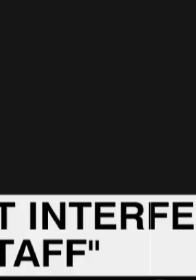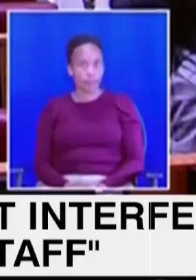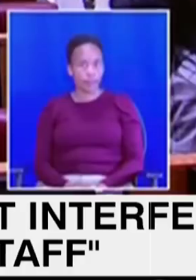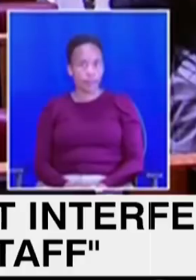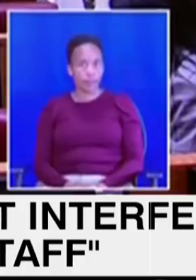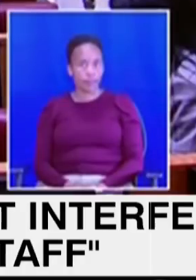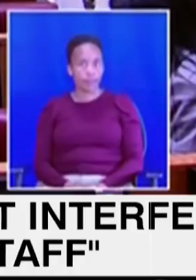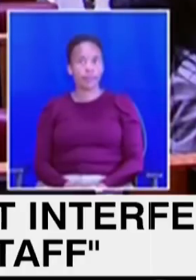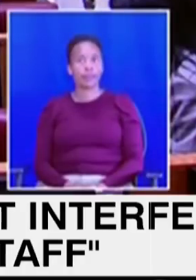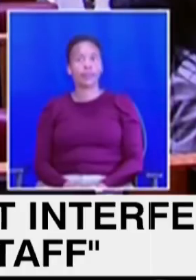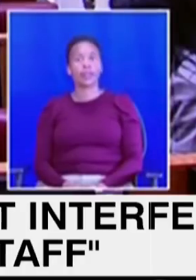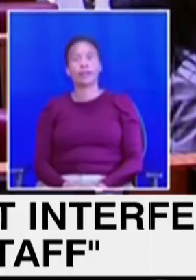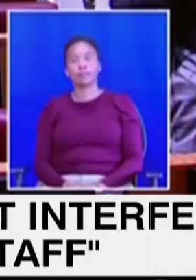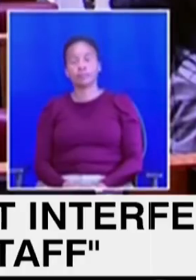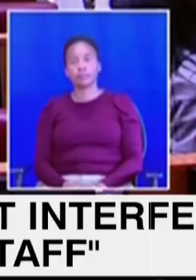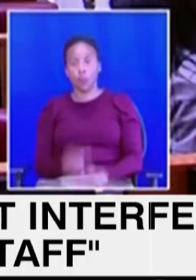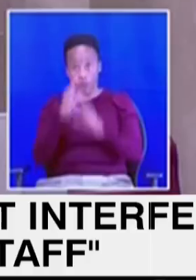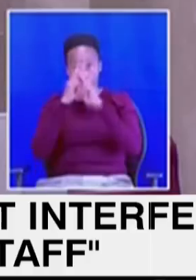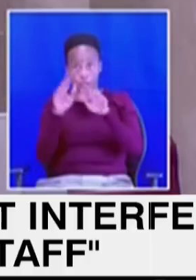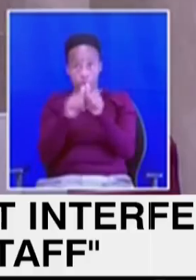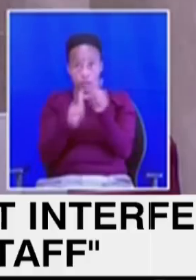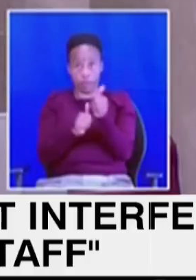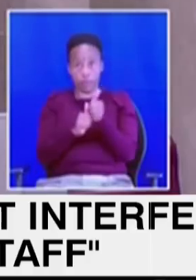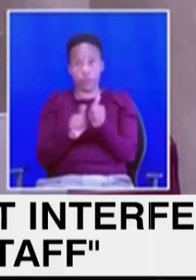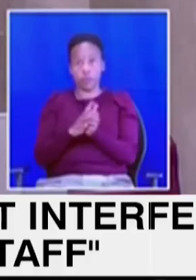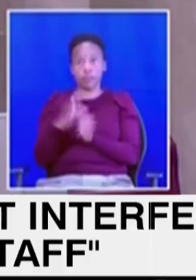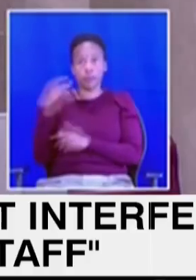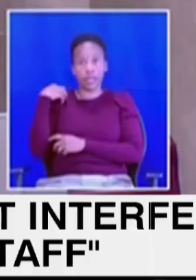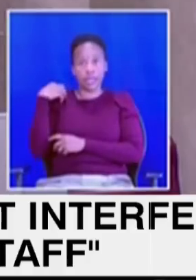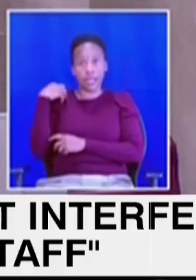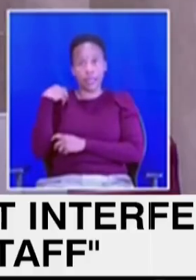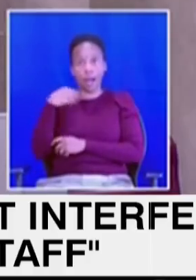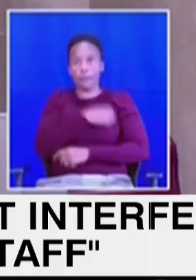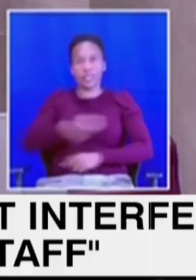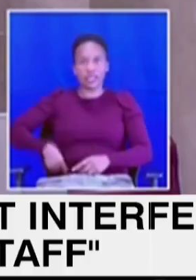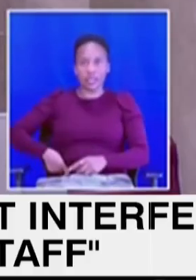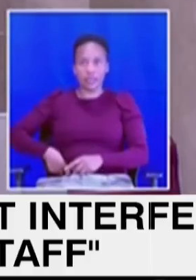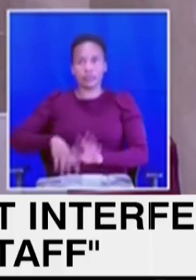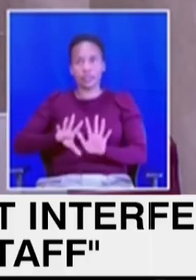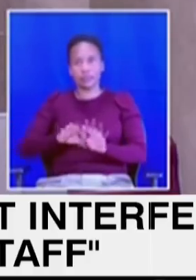Honorable Deputy President. Thank you very much,